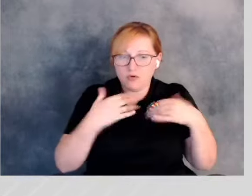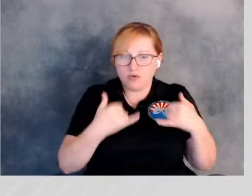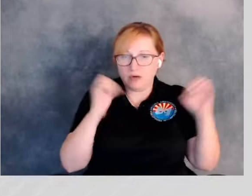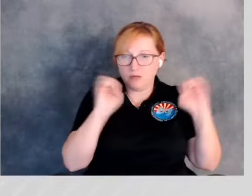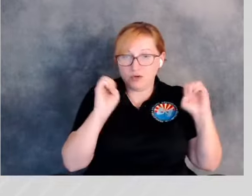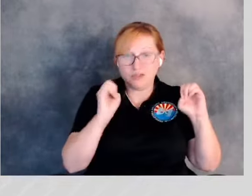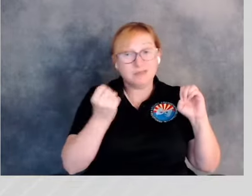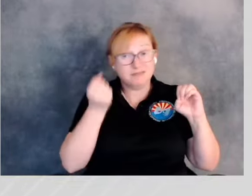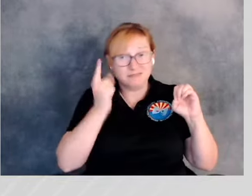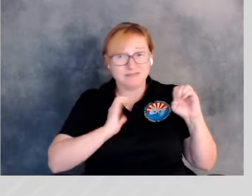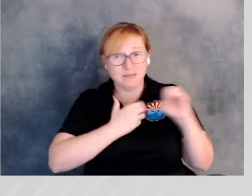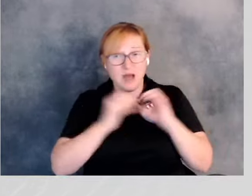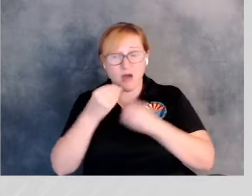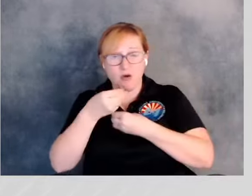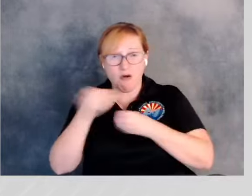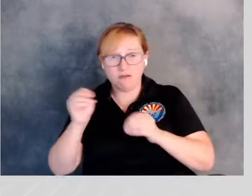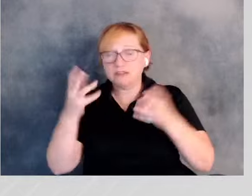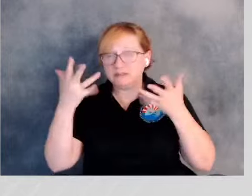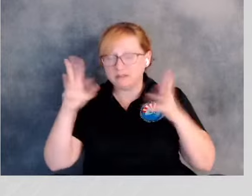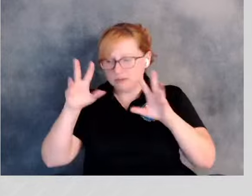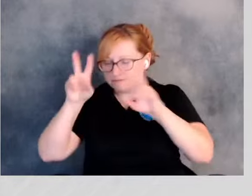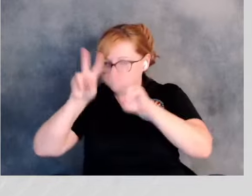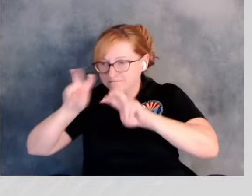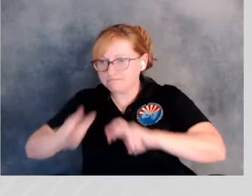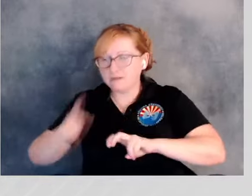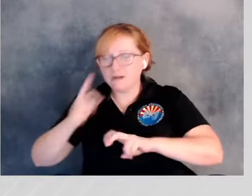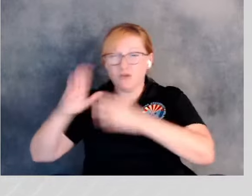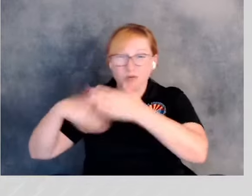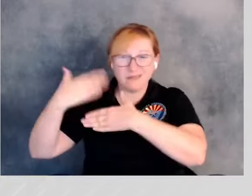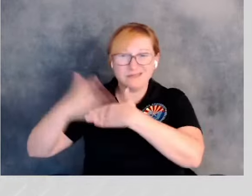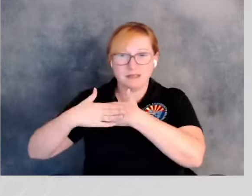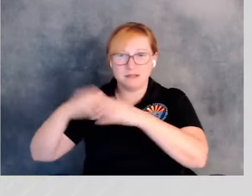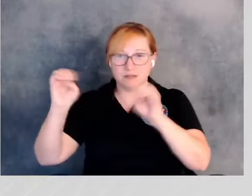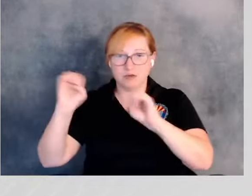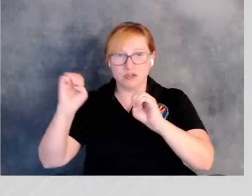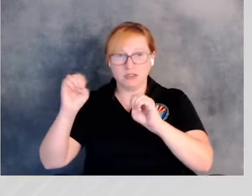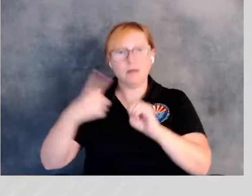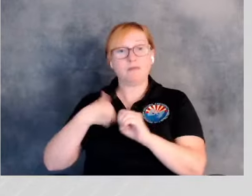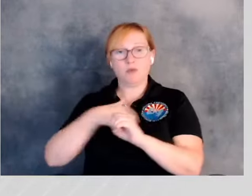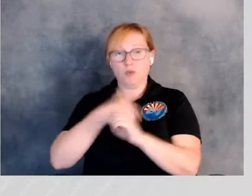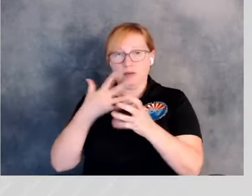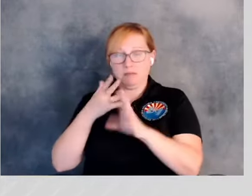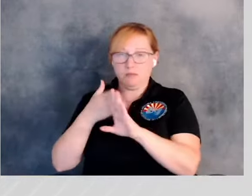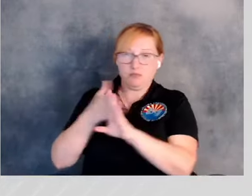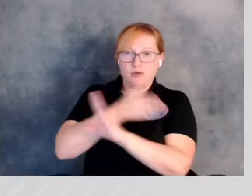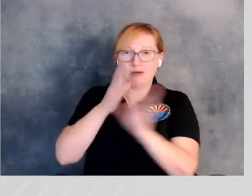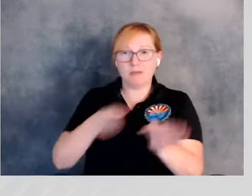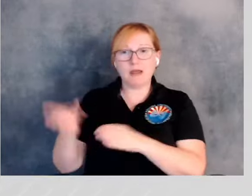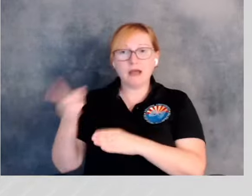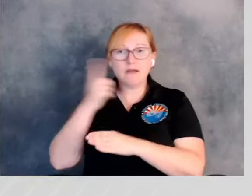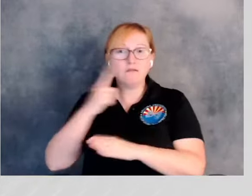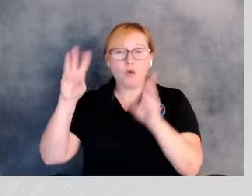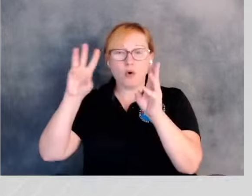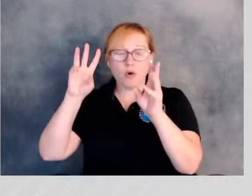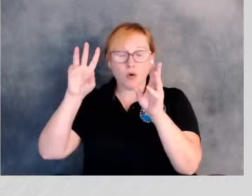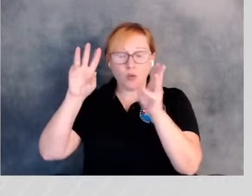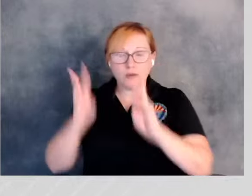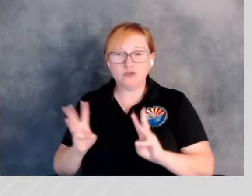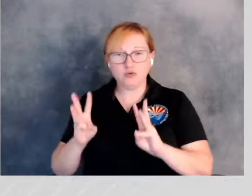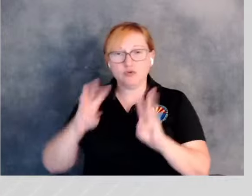started to pre-plan for the winter rainy season. As you'll hear tonight with the Bear team, and upcoming you'll hear a bit more about the